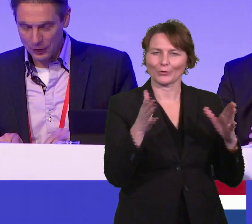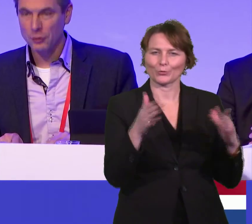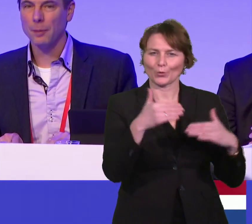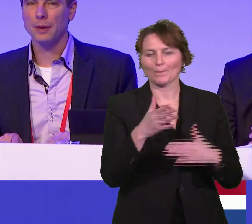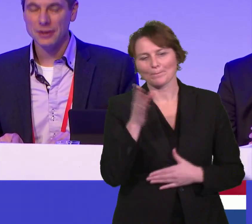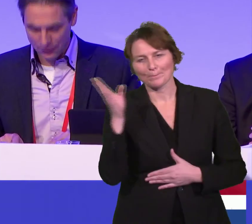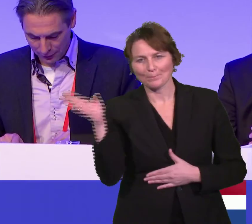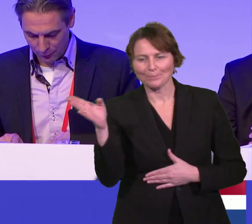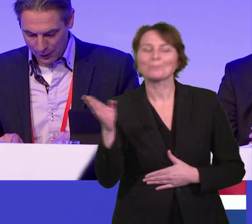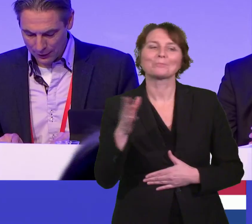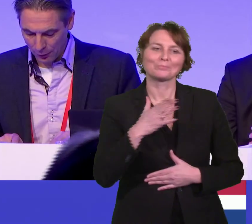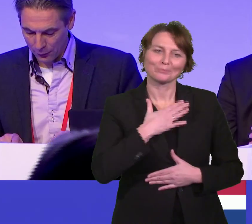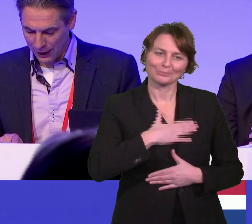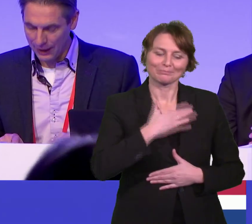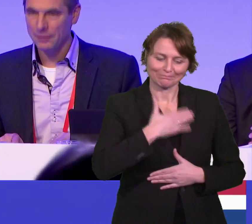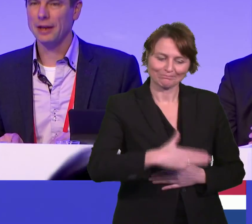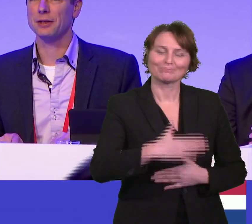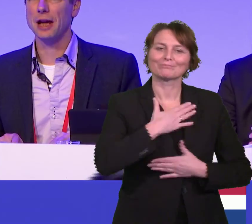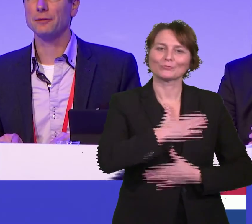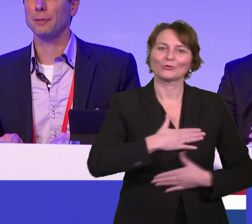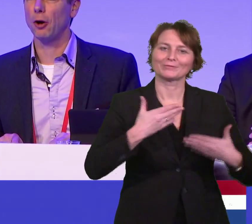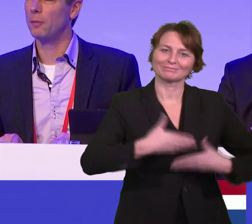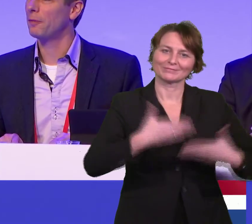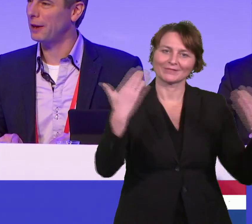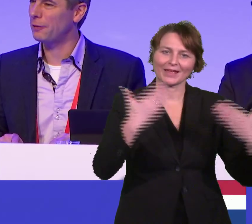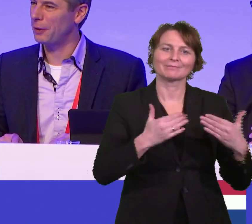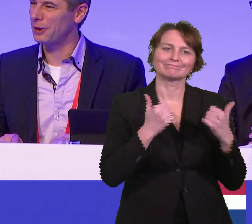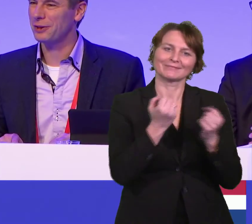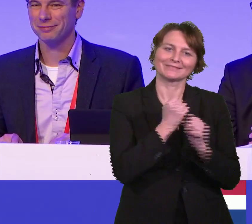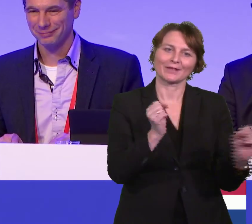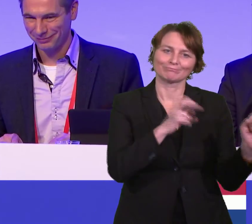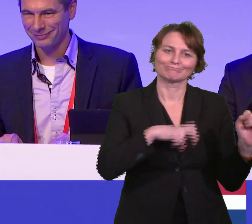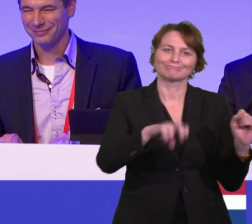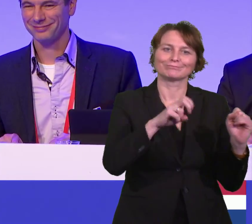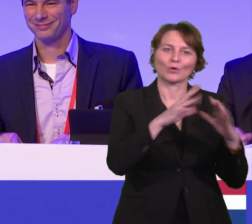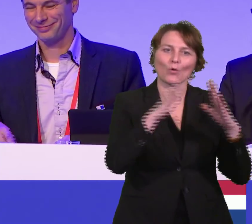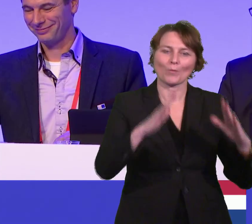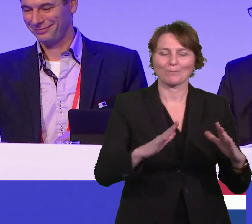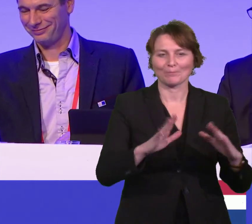And I wish you a pleasant remainder of your day and a safe trip home. Thank you very much.